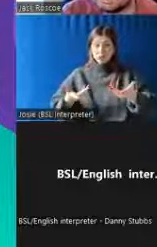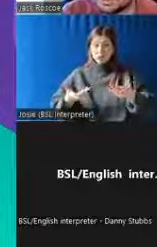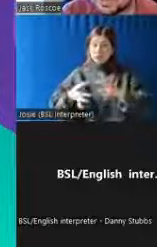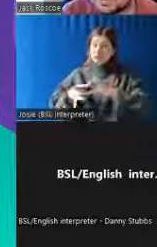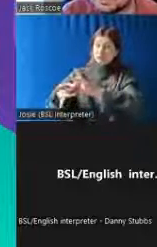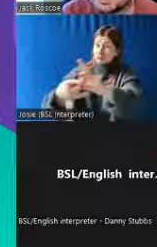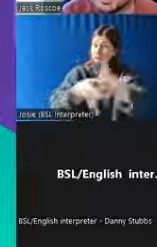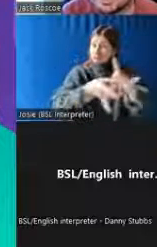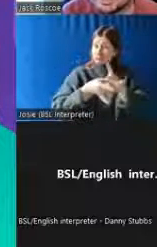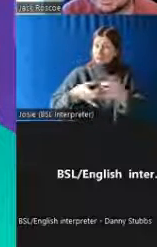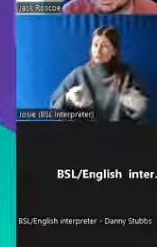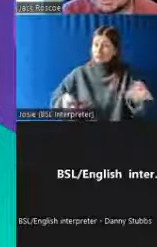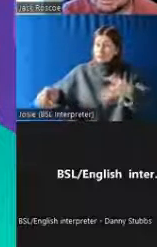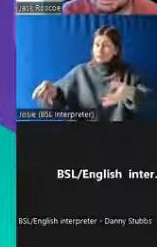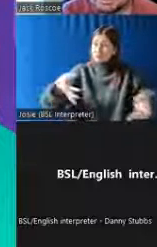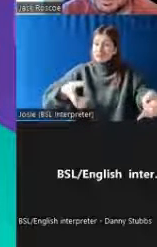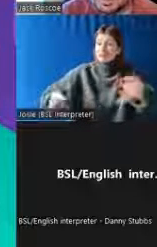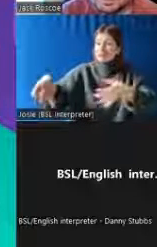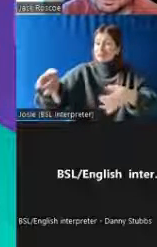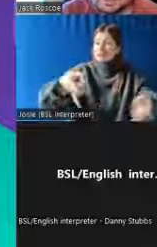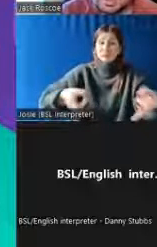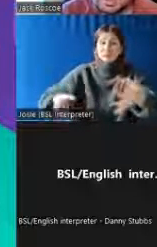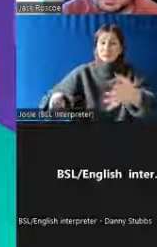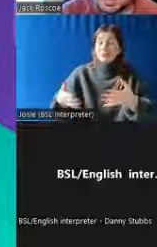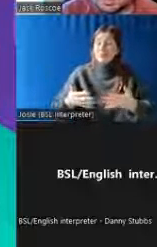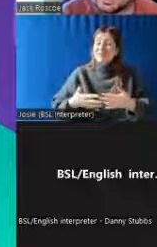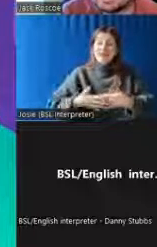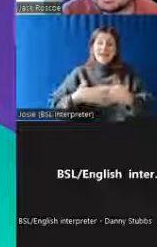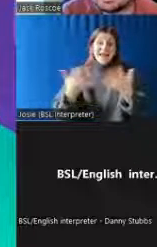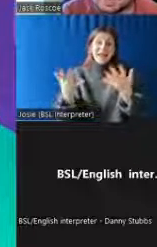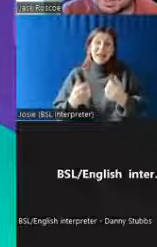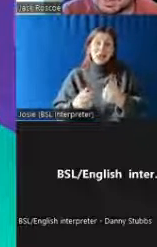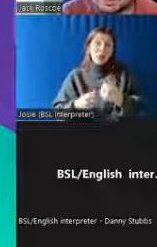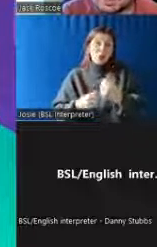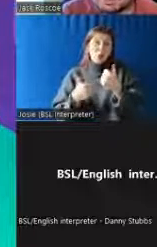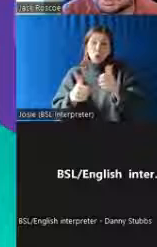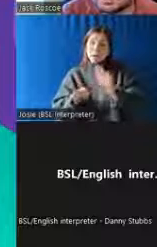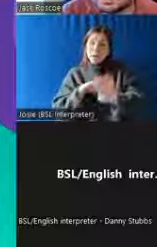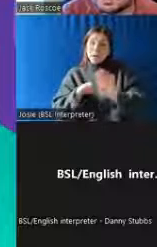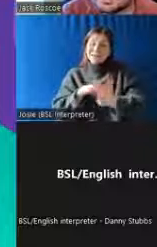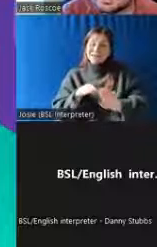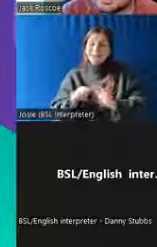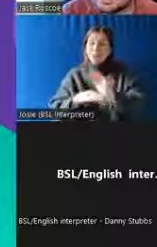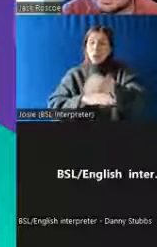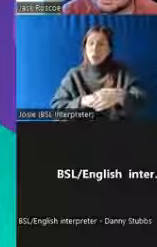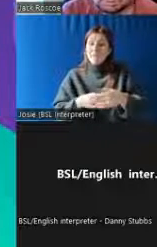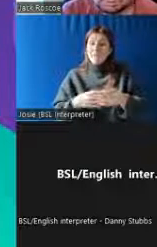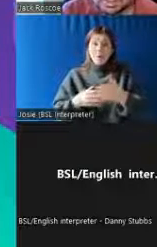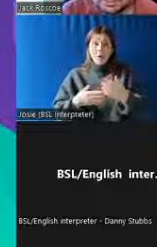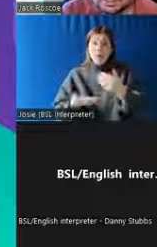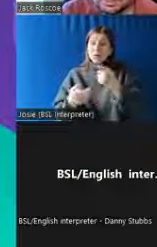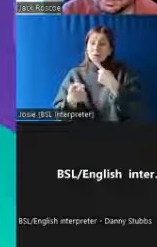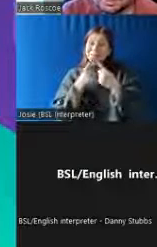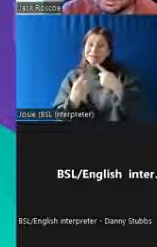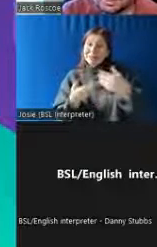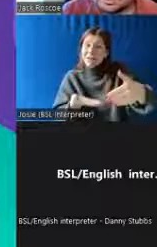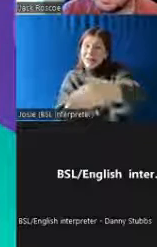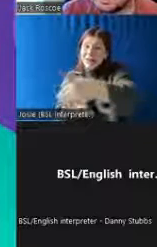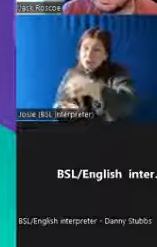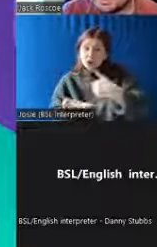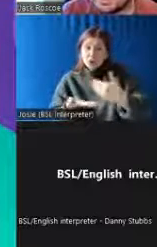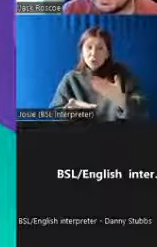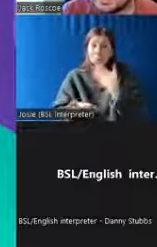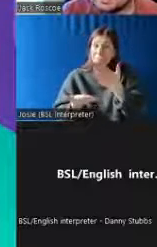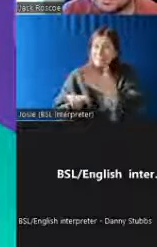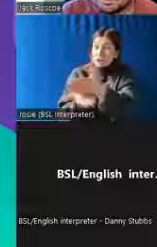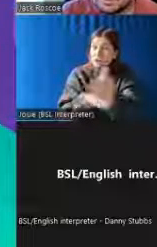for evaluations and data collection in public spaces, the kinds of situations and public spaces that you work in and you might